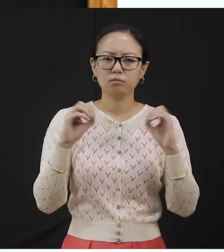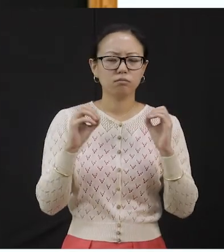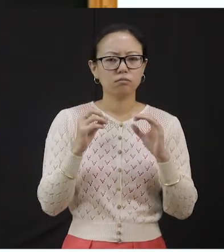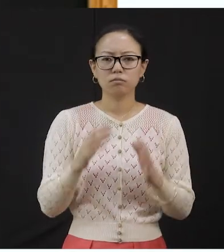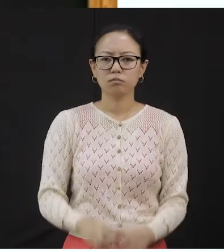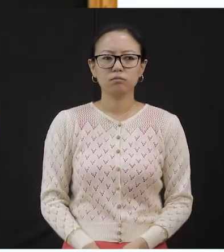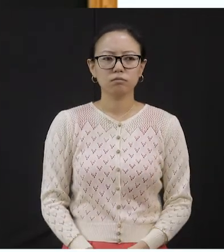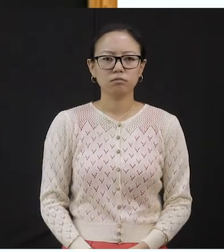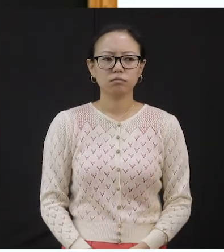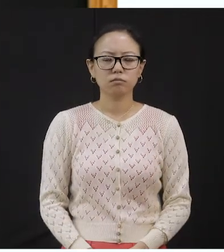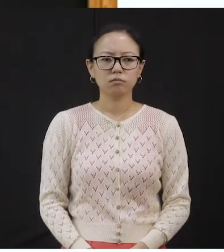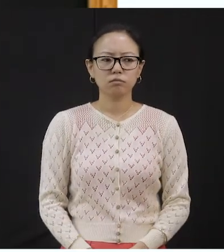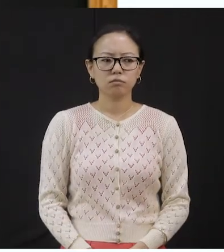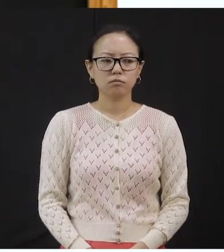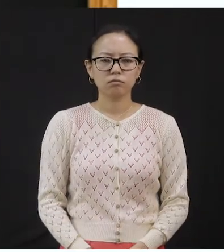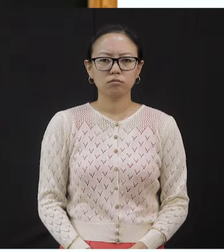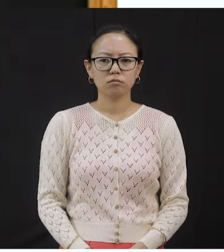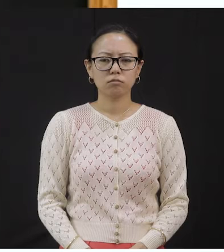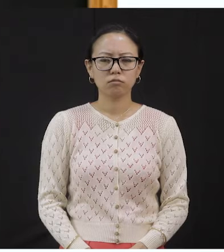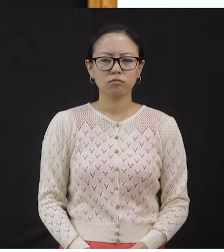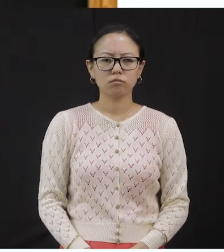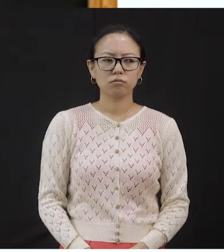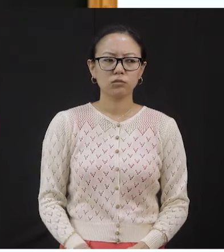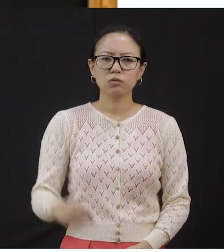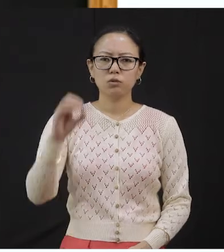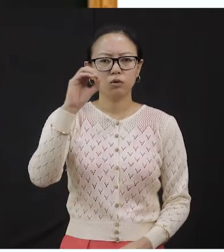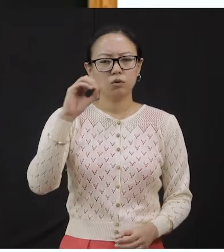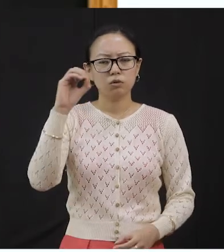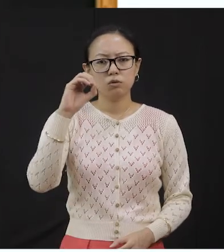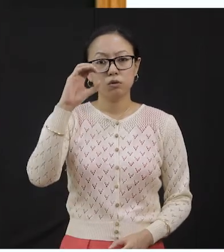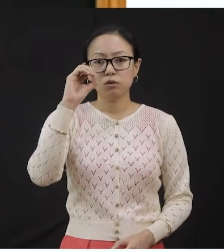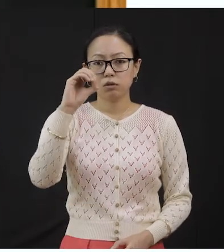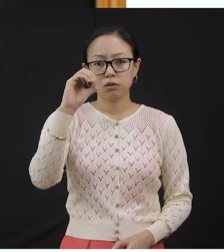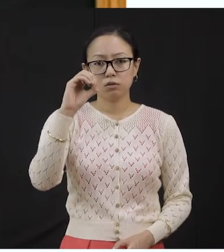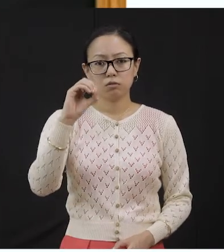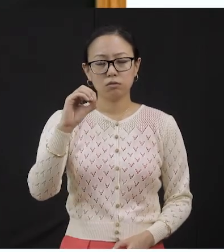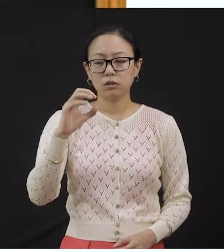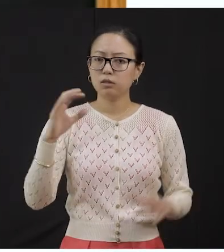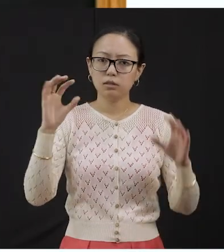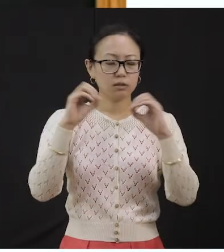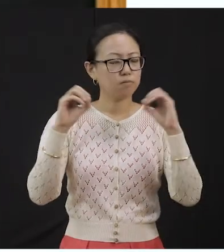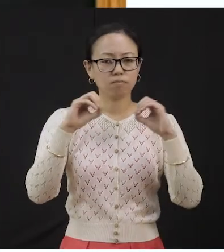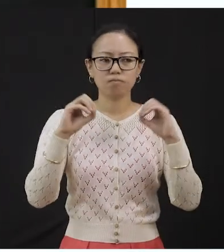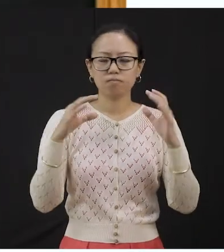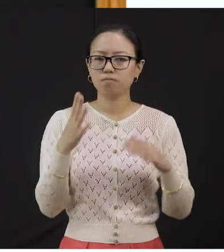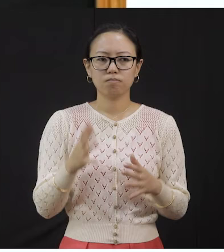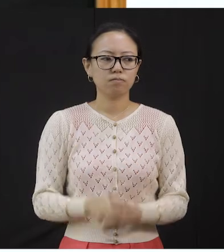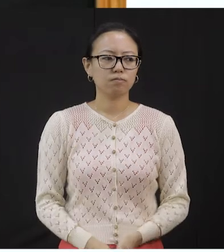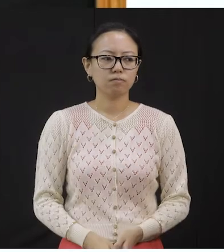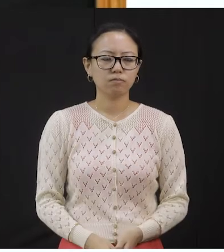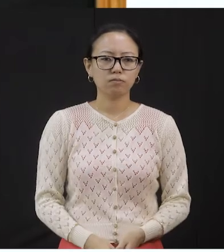0 is nothing or no object. 0 is nothing. Then look here. We